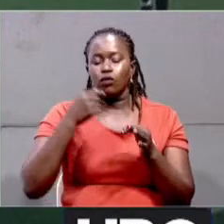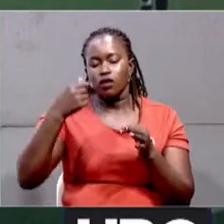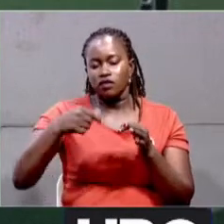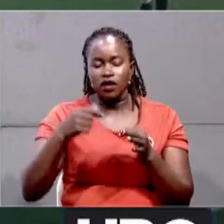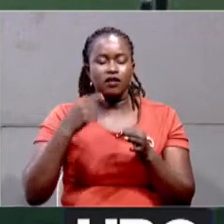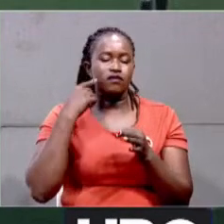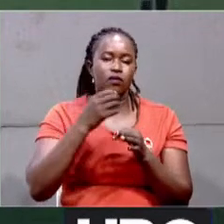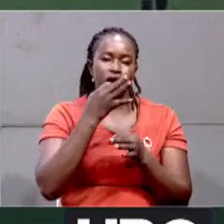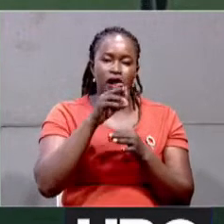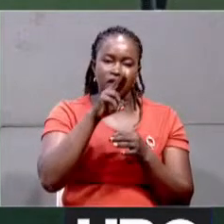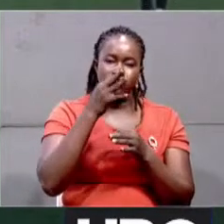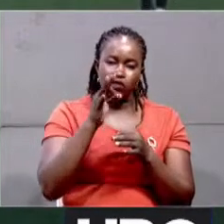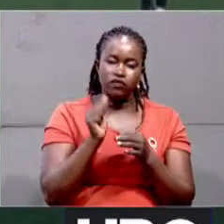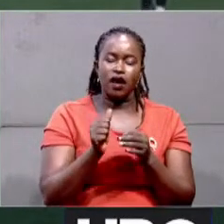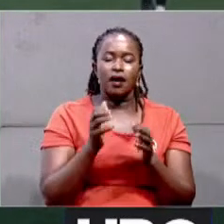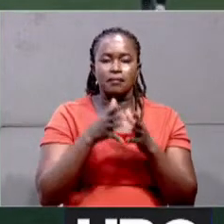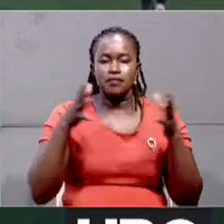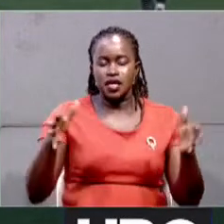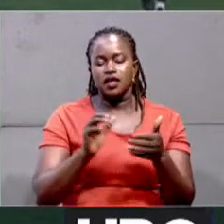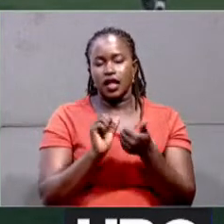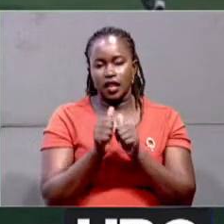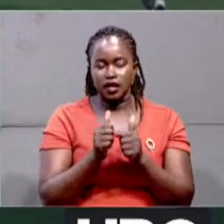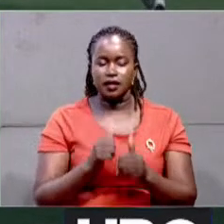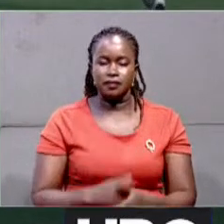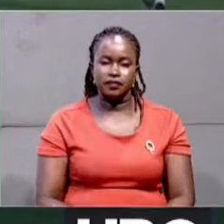the FUFA Big League.